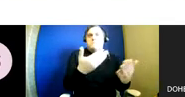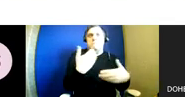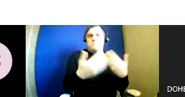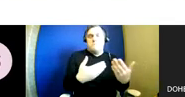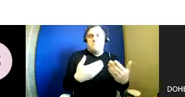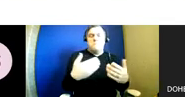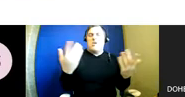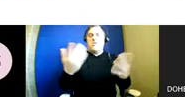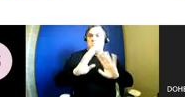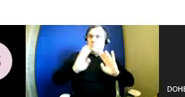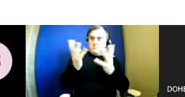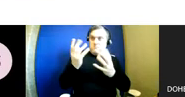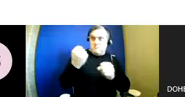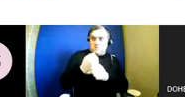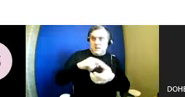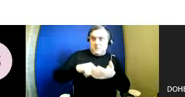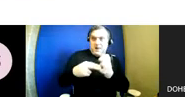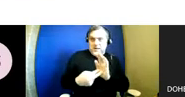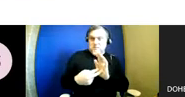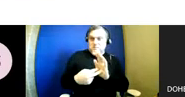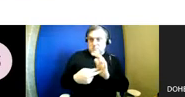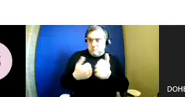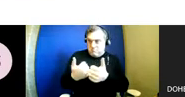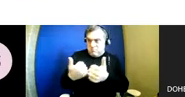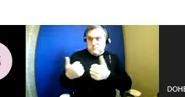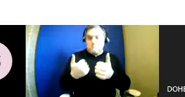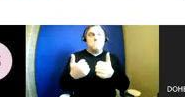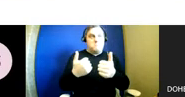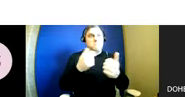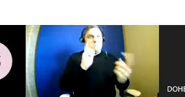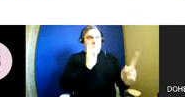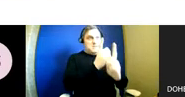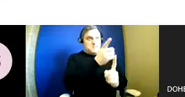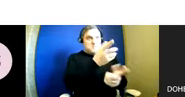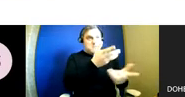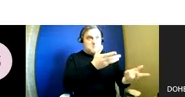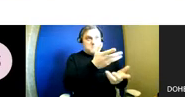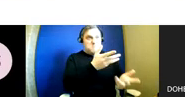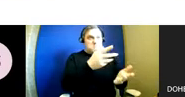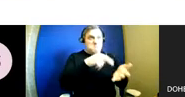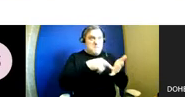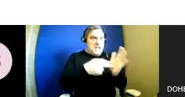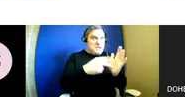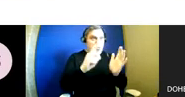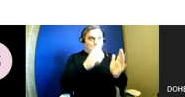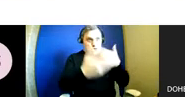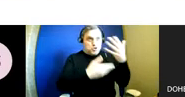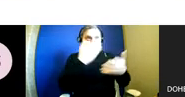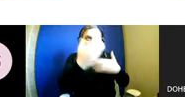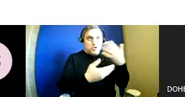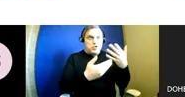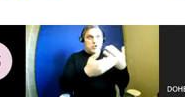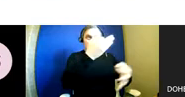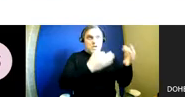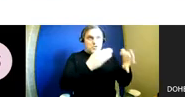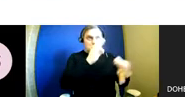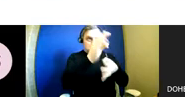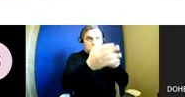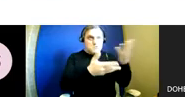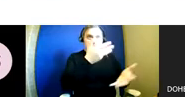make a plan, and then we go back to the person and explain what the plan is and talk about any questions that they've got, and then they get referred